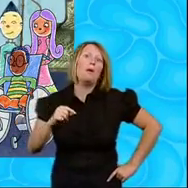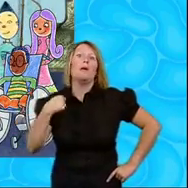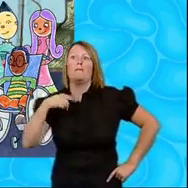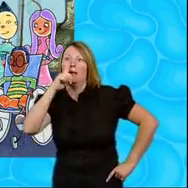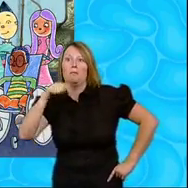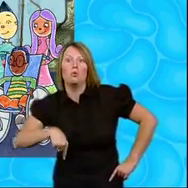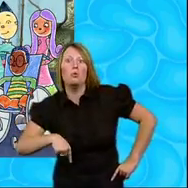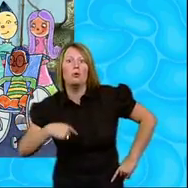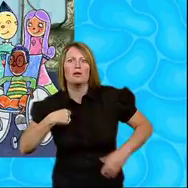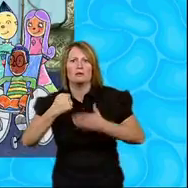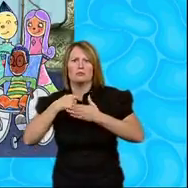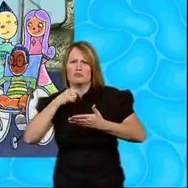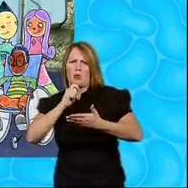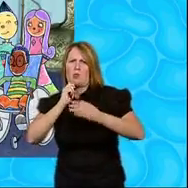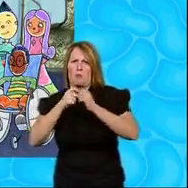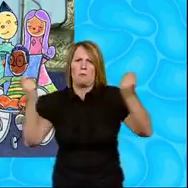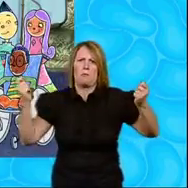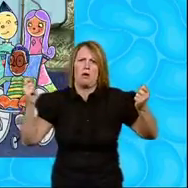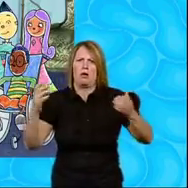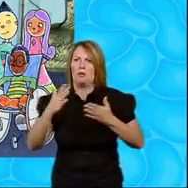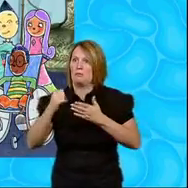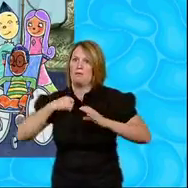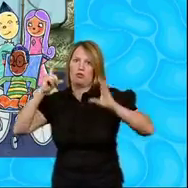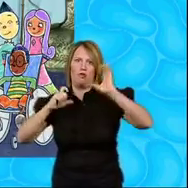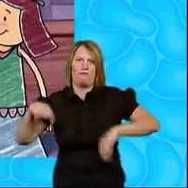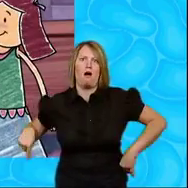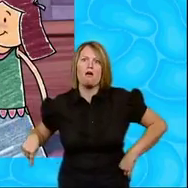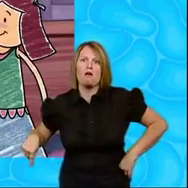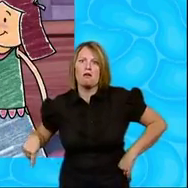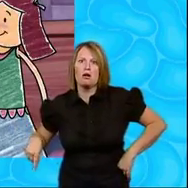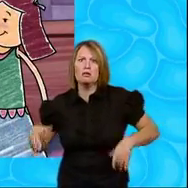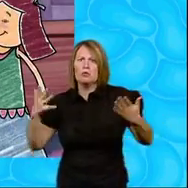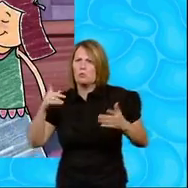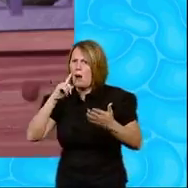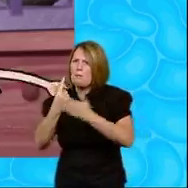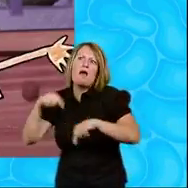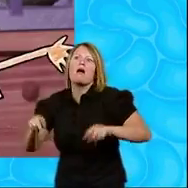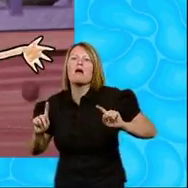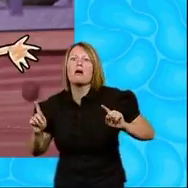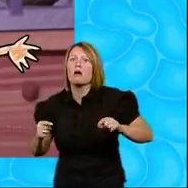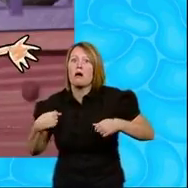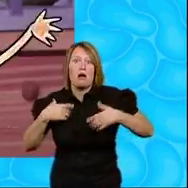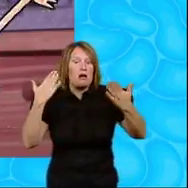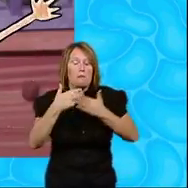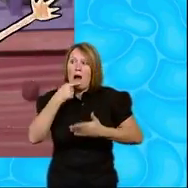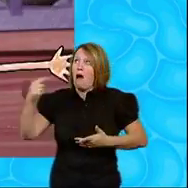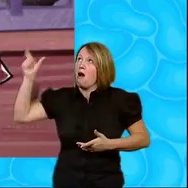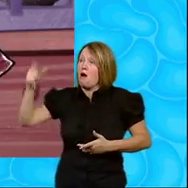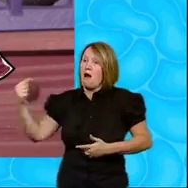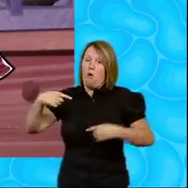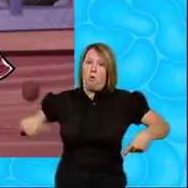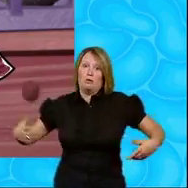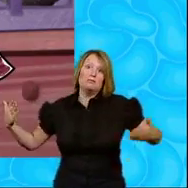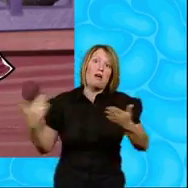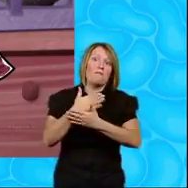for the Great Mig newspaper. And this is my photographer, Tyler. What happened here? A super-fast superhero on